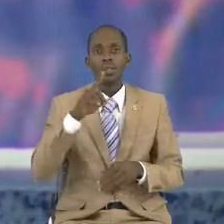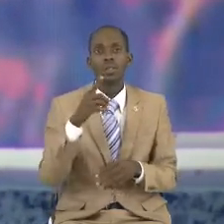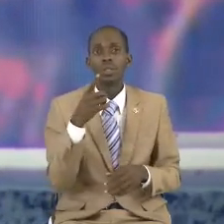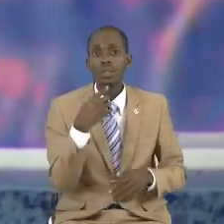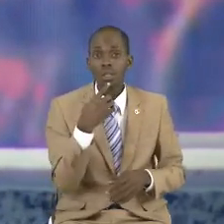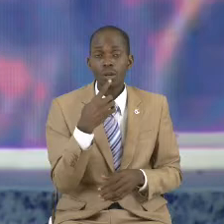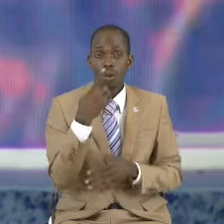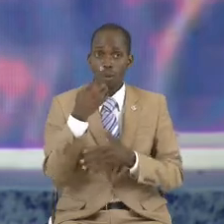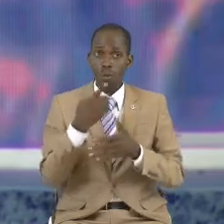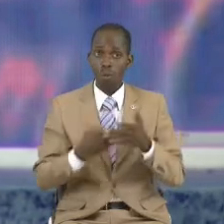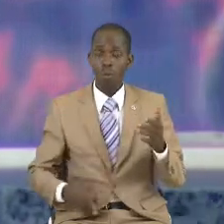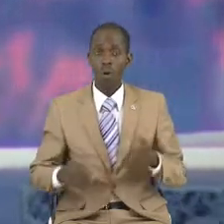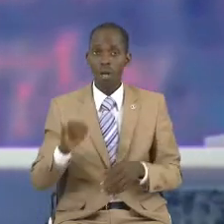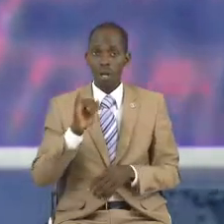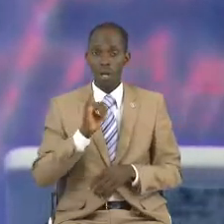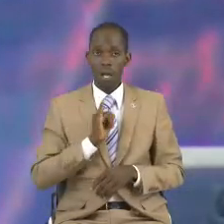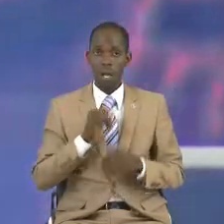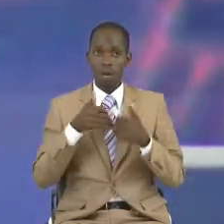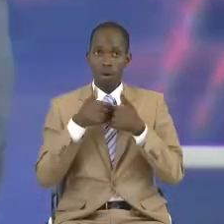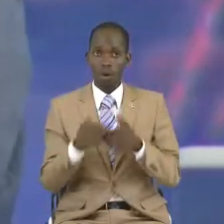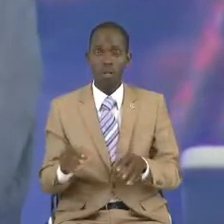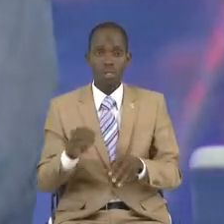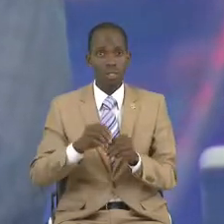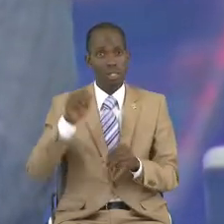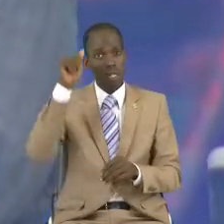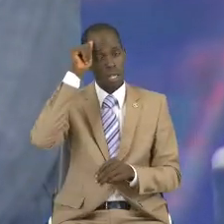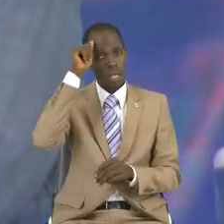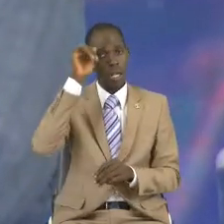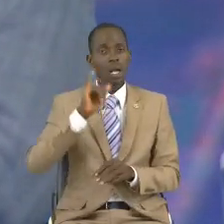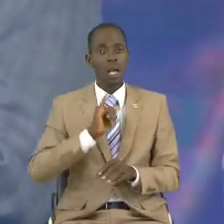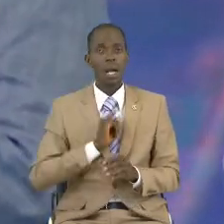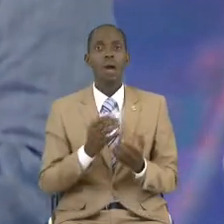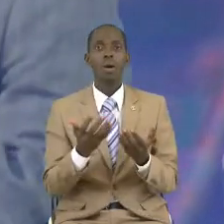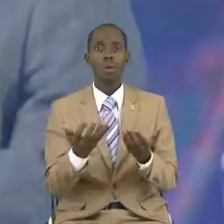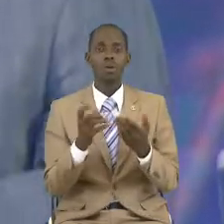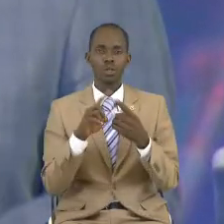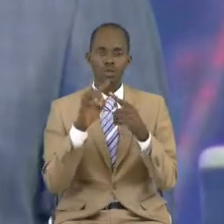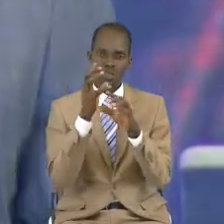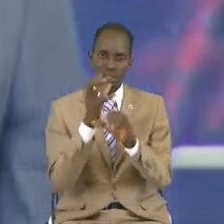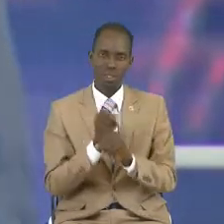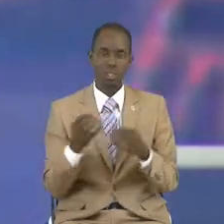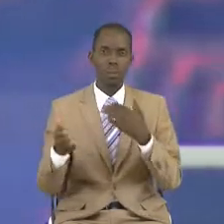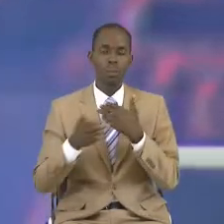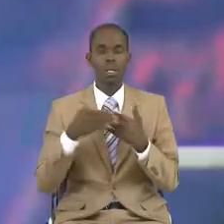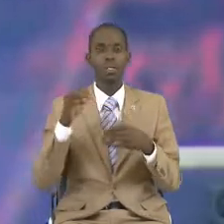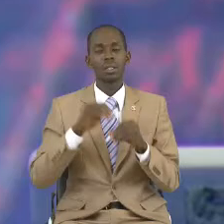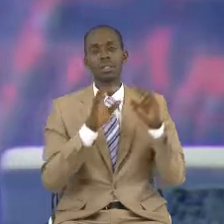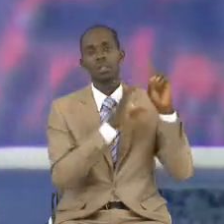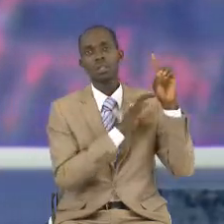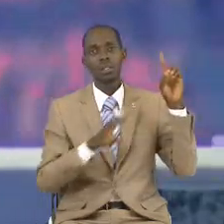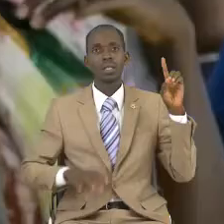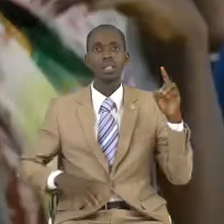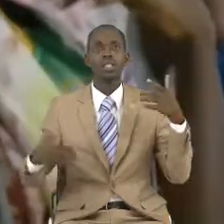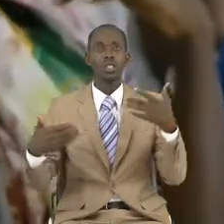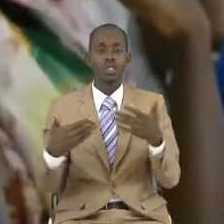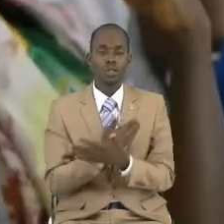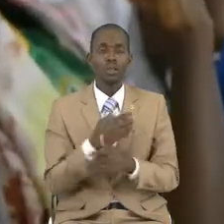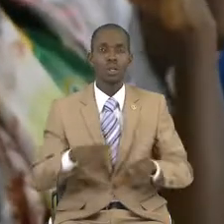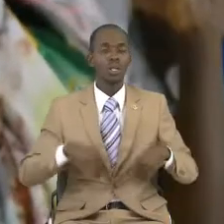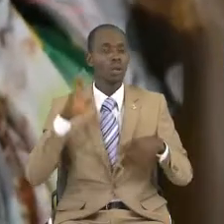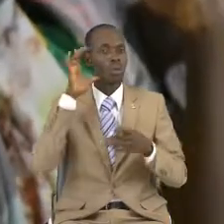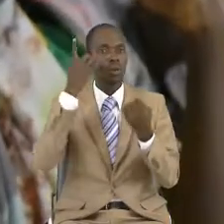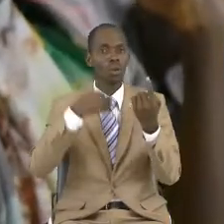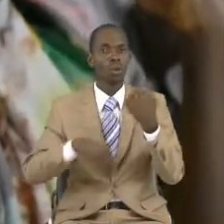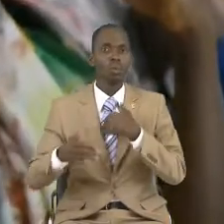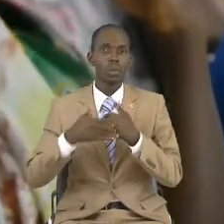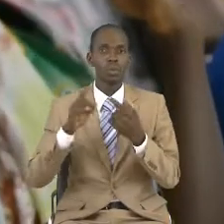lost in adam i want to regain in christ new life will come to you